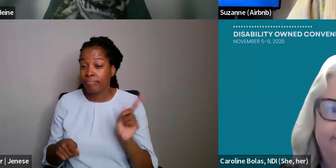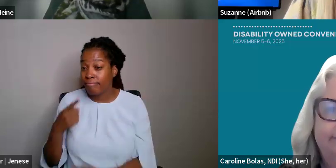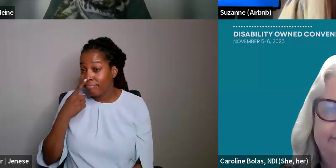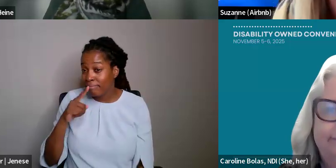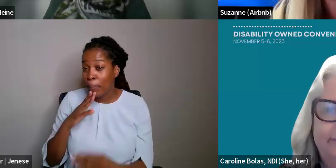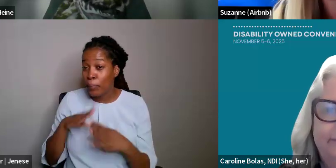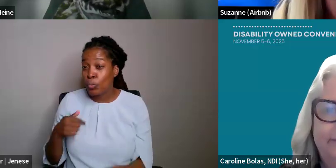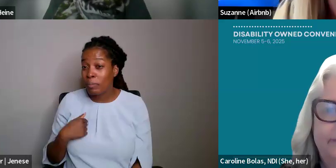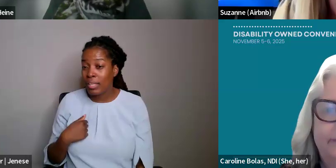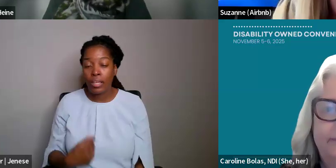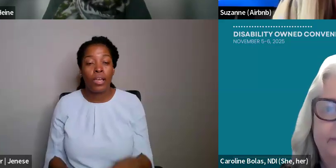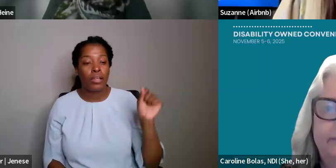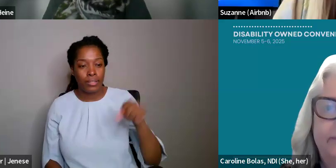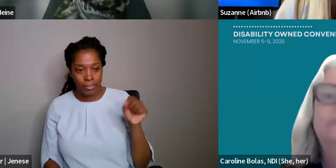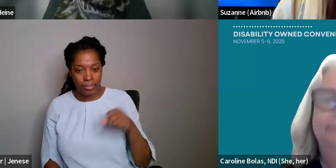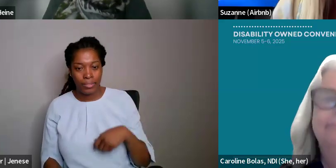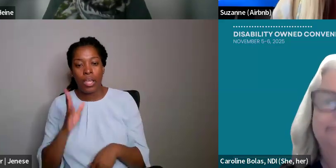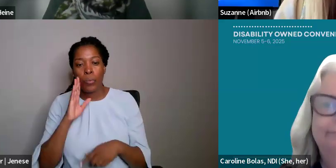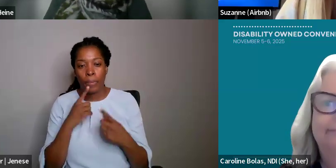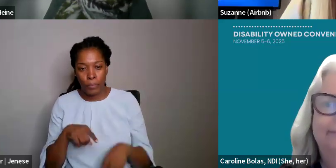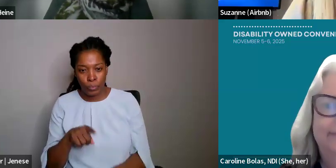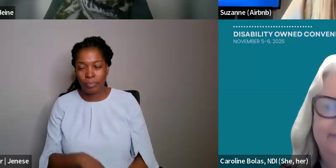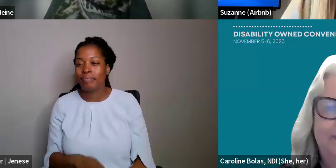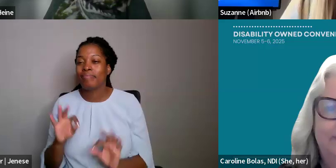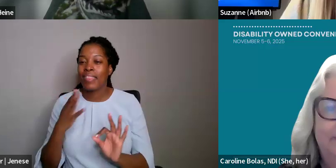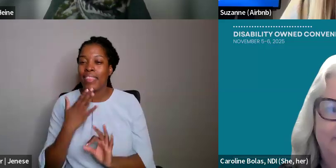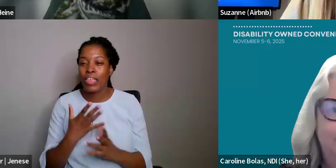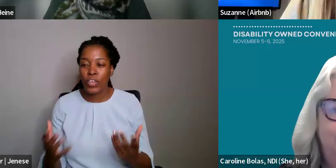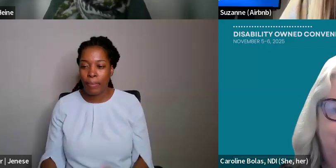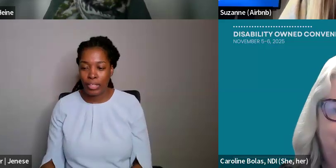Suzanne? Yes, I believe you are going to be muted, but thank you very much.